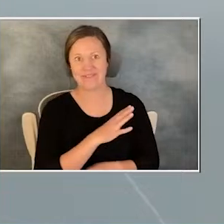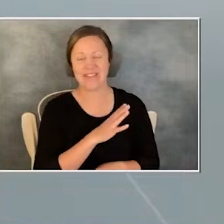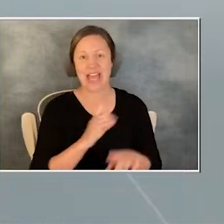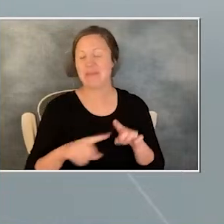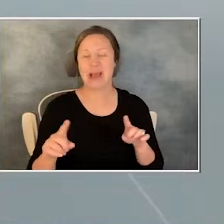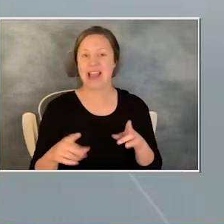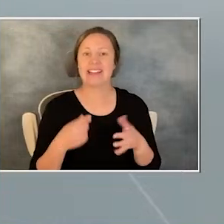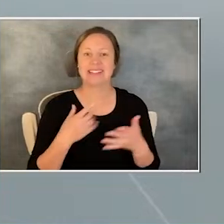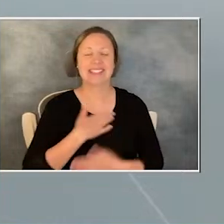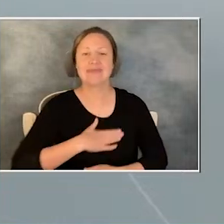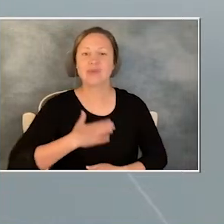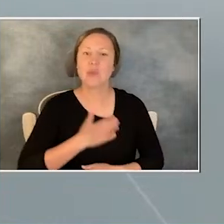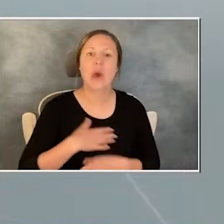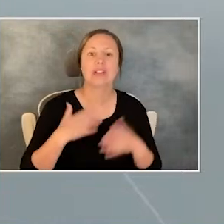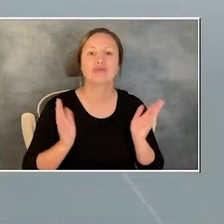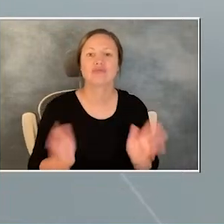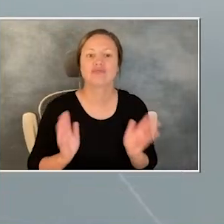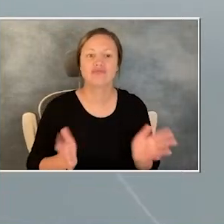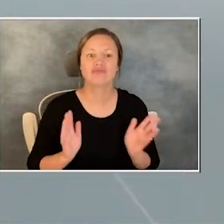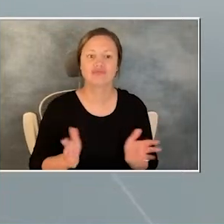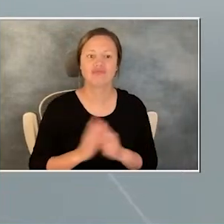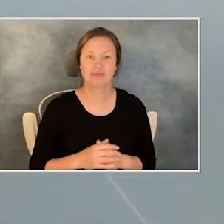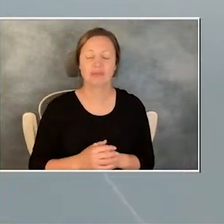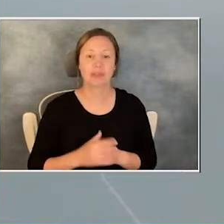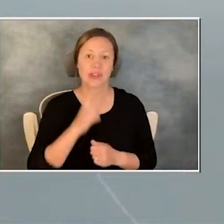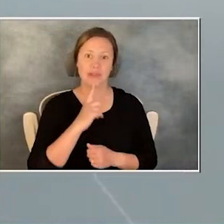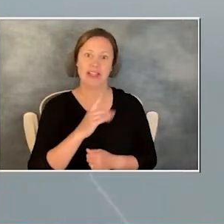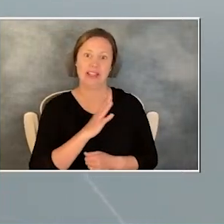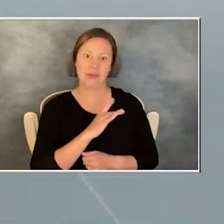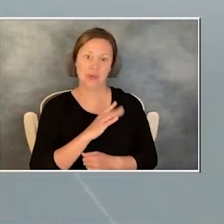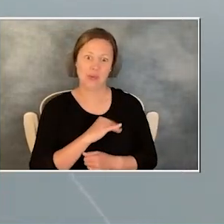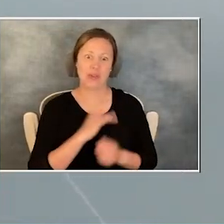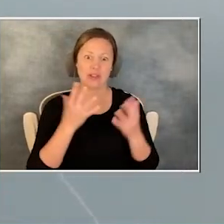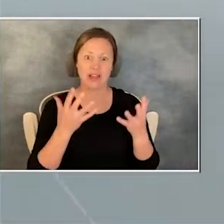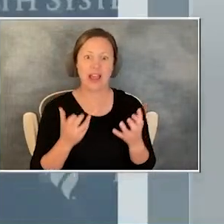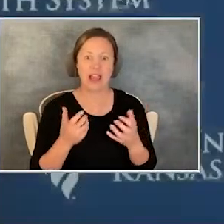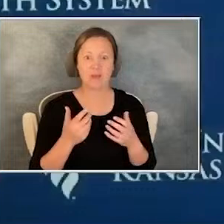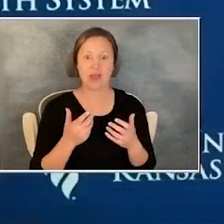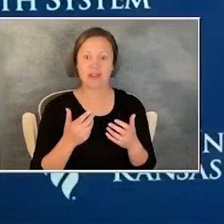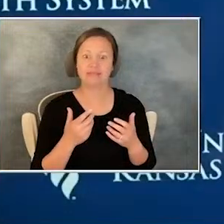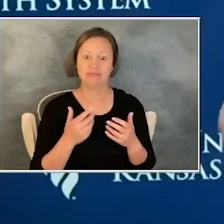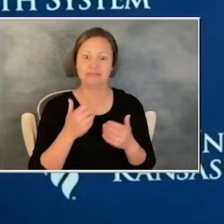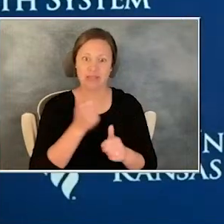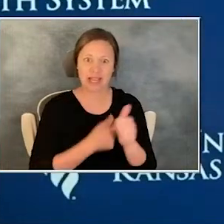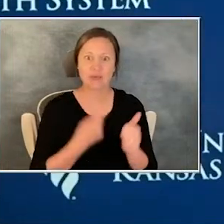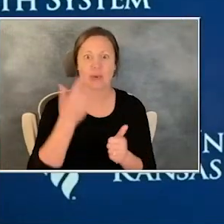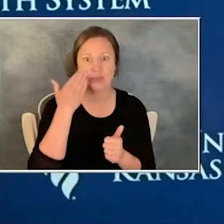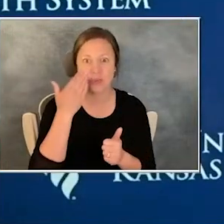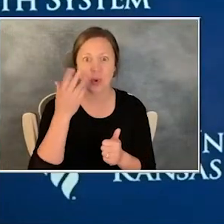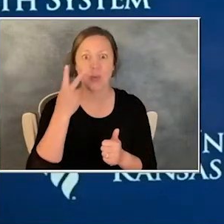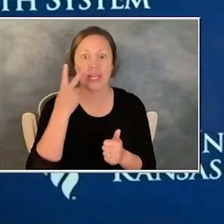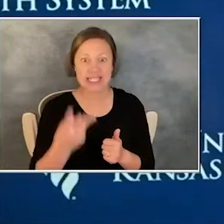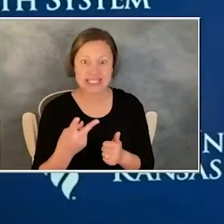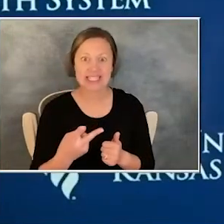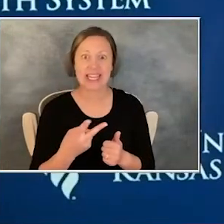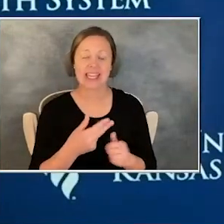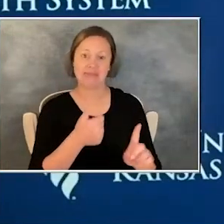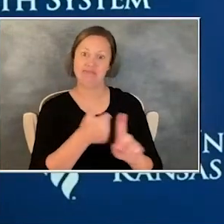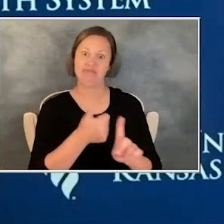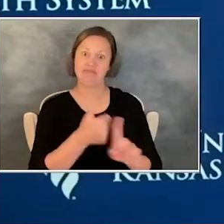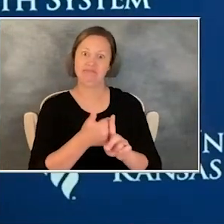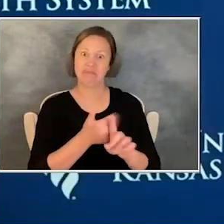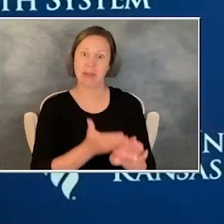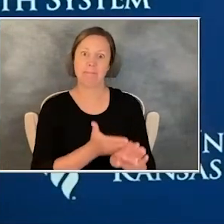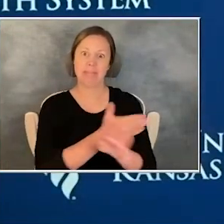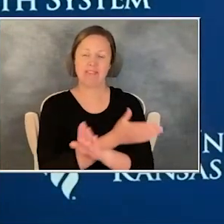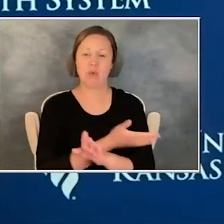see how cool my dad is and what kind of guy that he was when he was his complete self before this disease, and